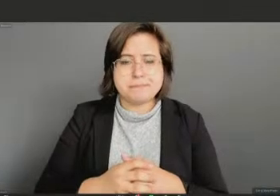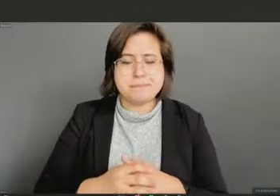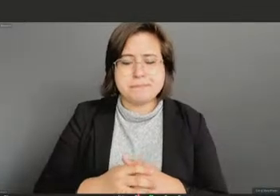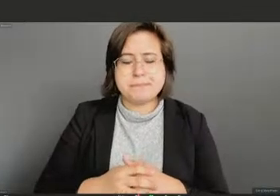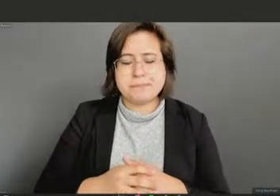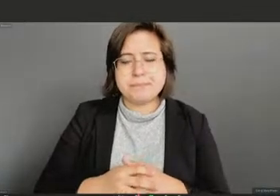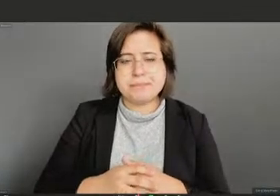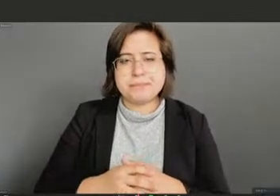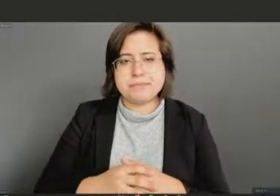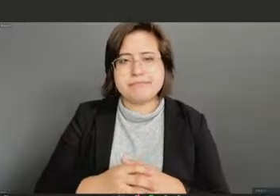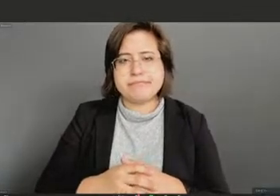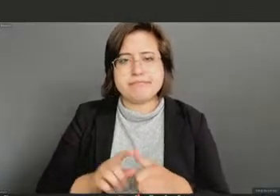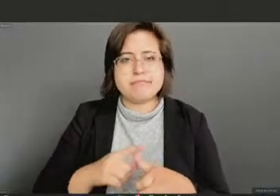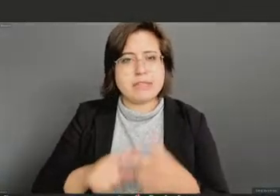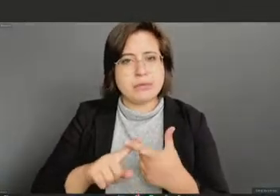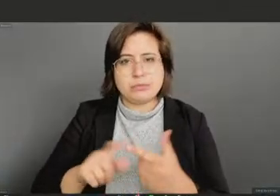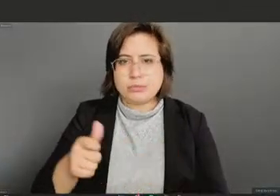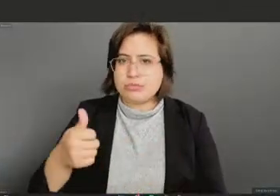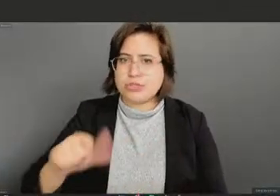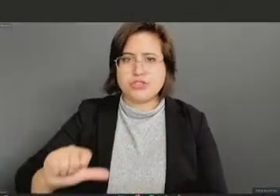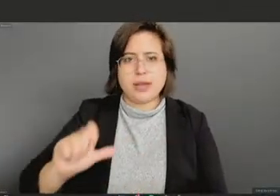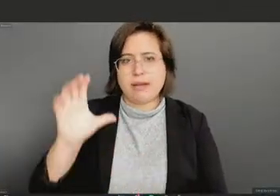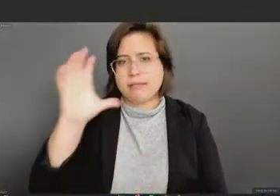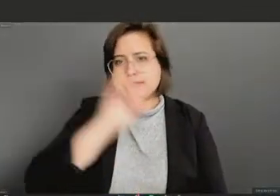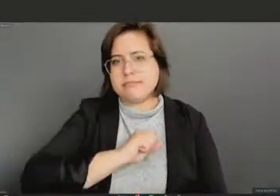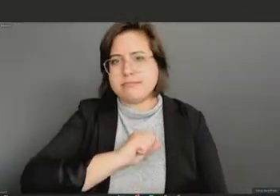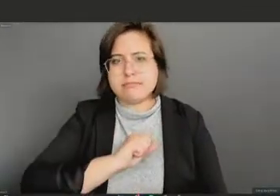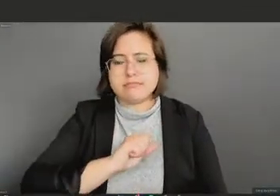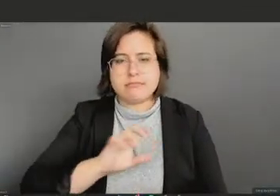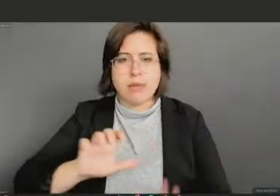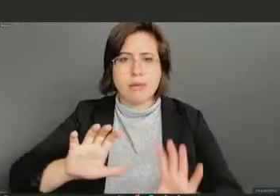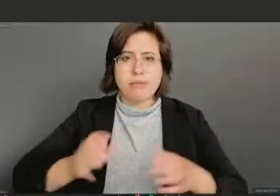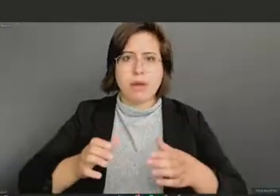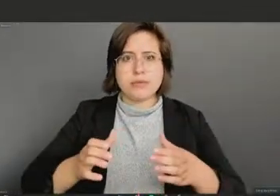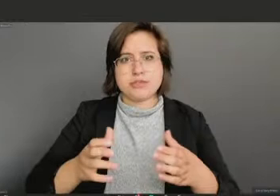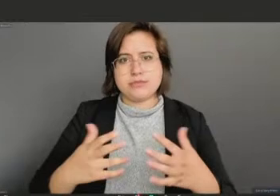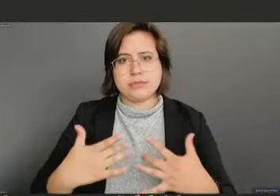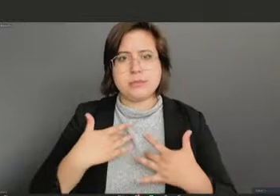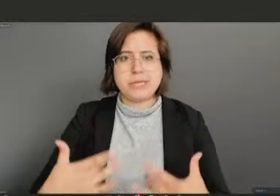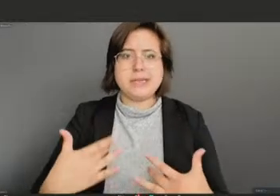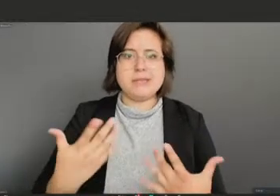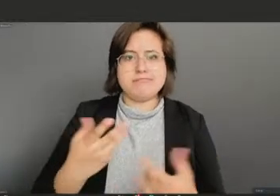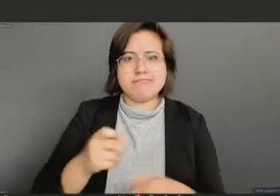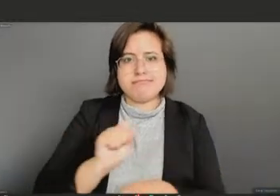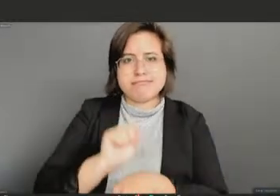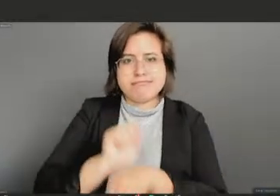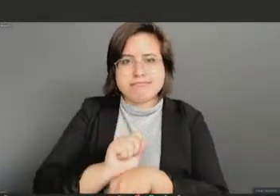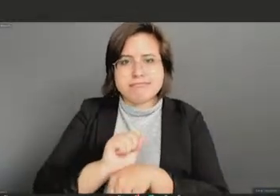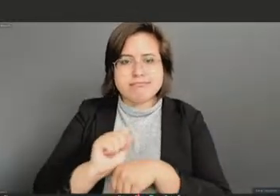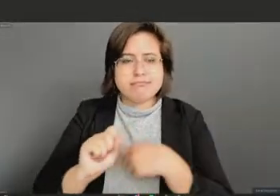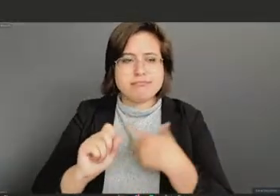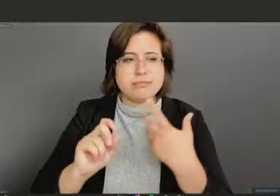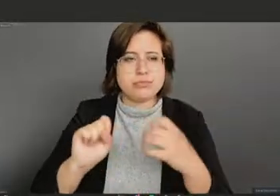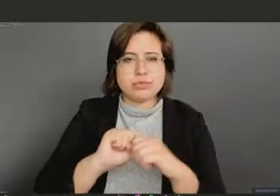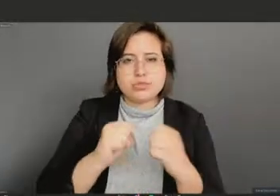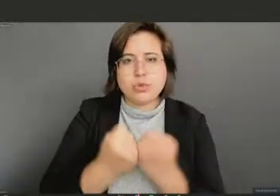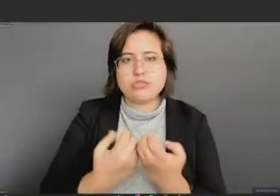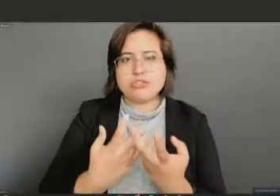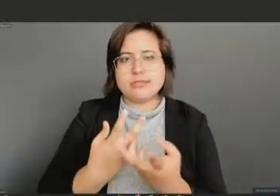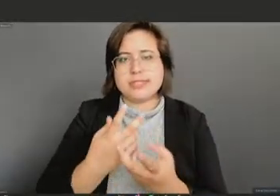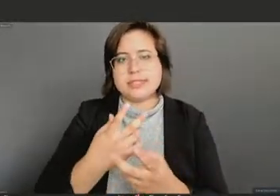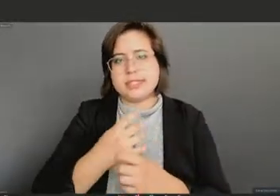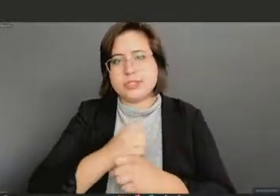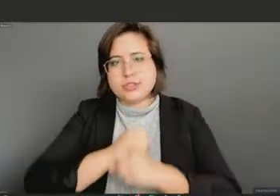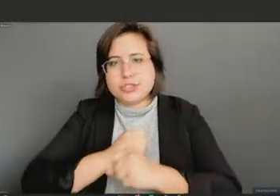reject the notion that the population is largely employed in socially secure and